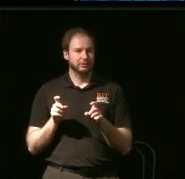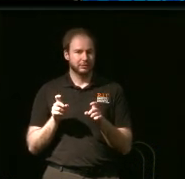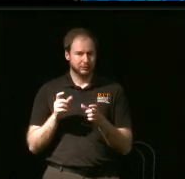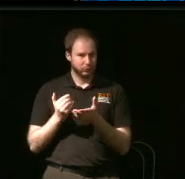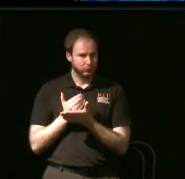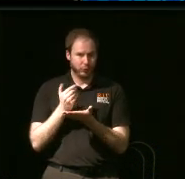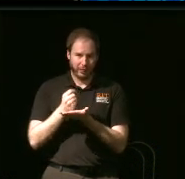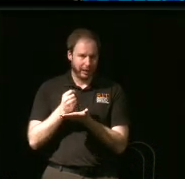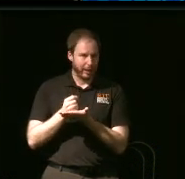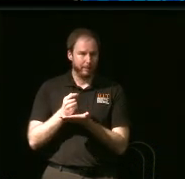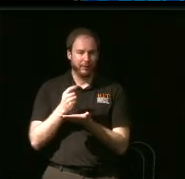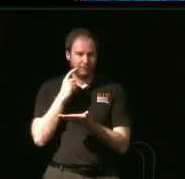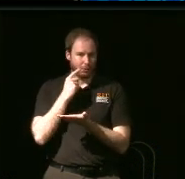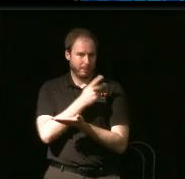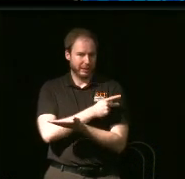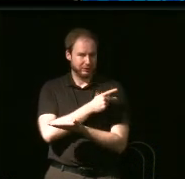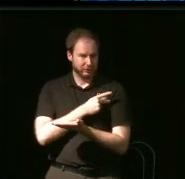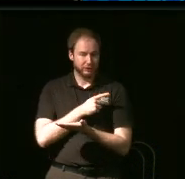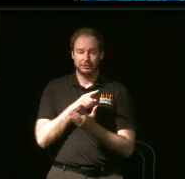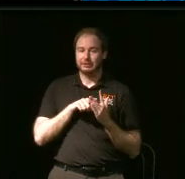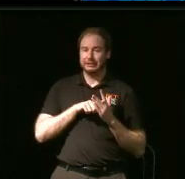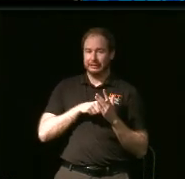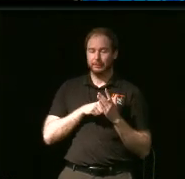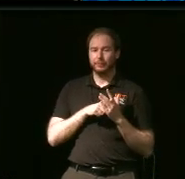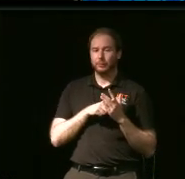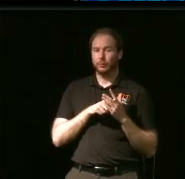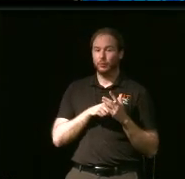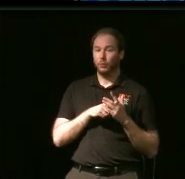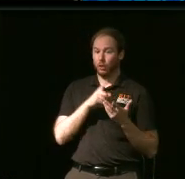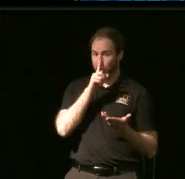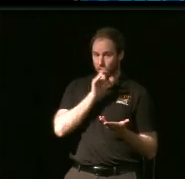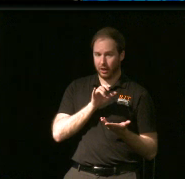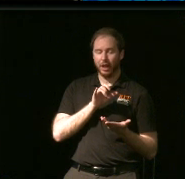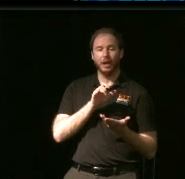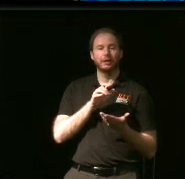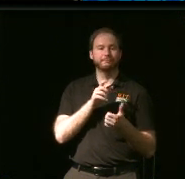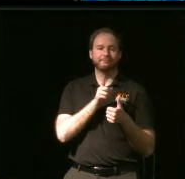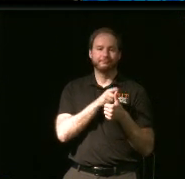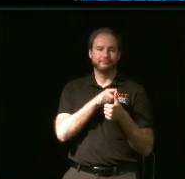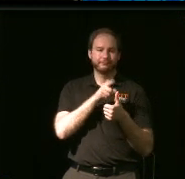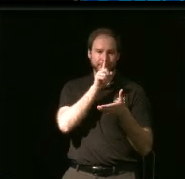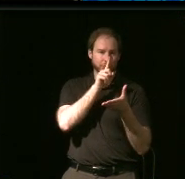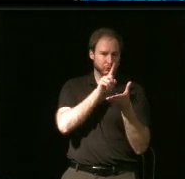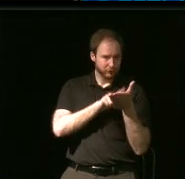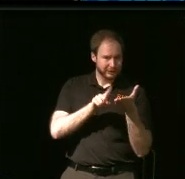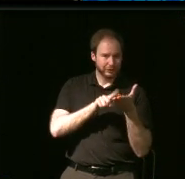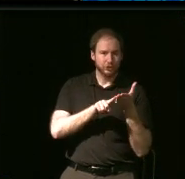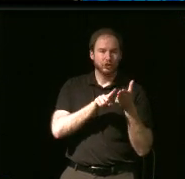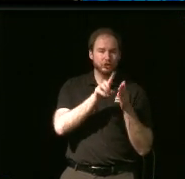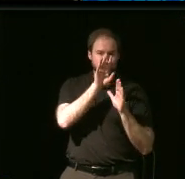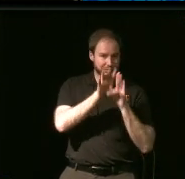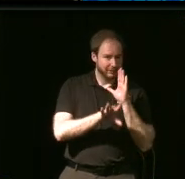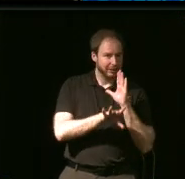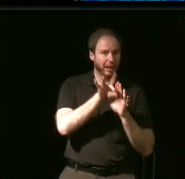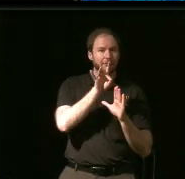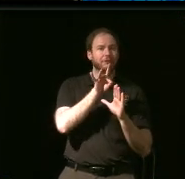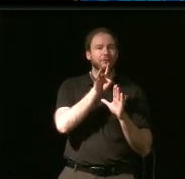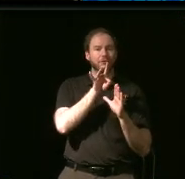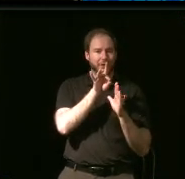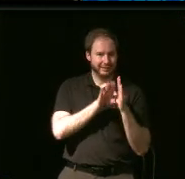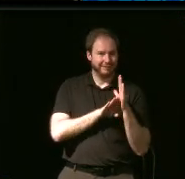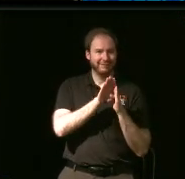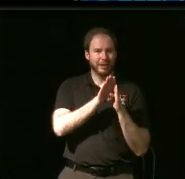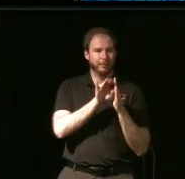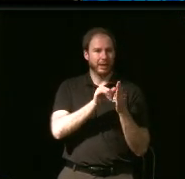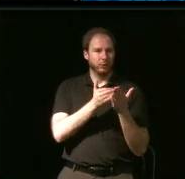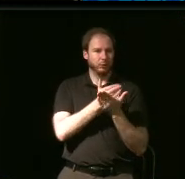in patients. The beginning phases are research discovery and the development of that